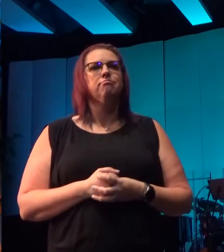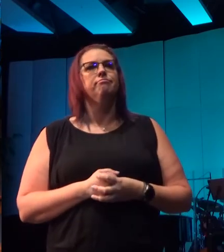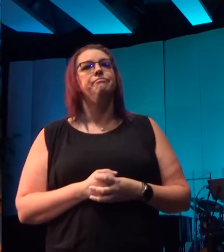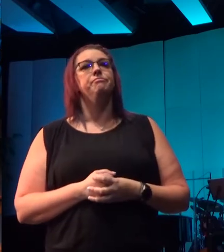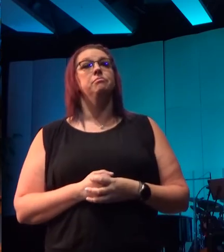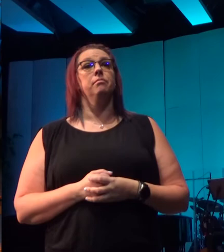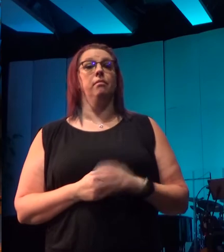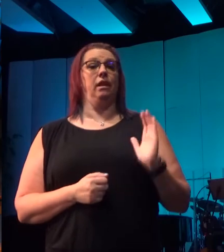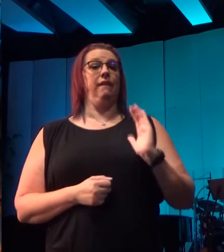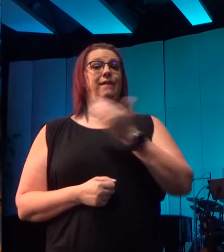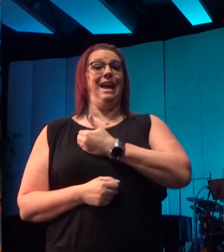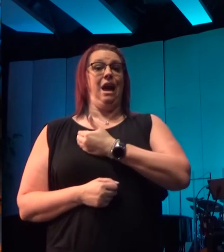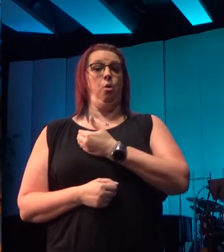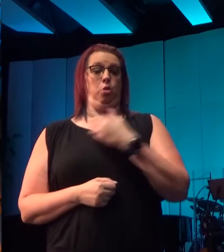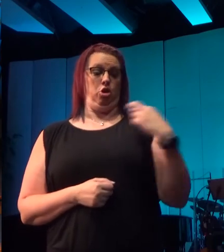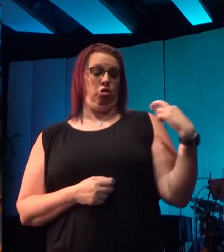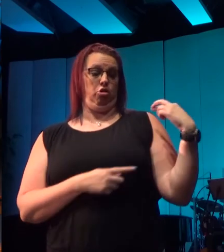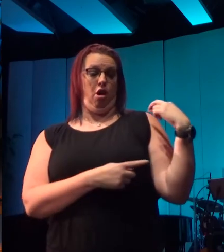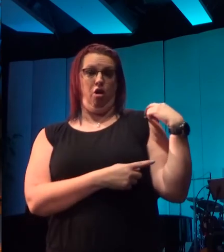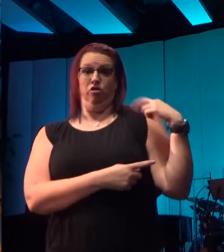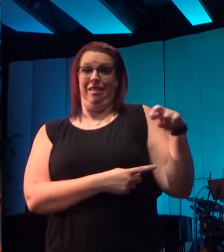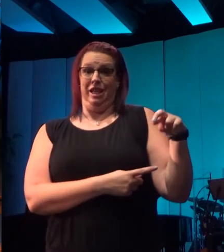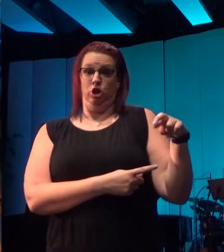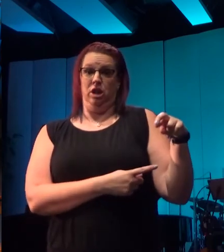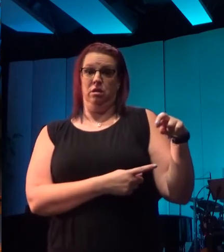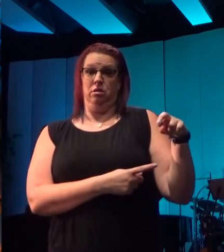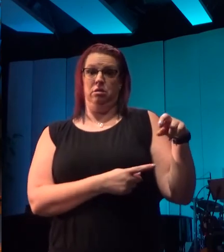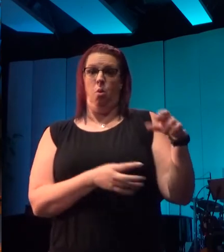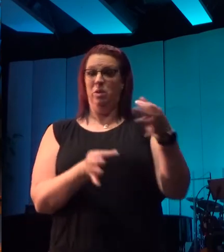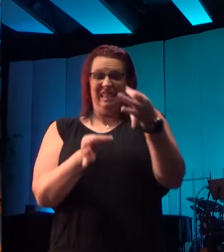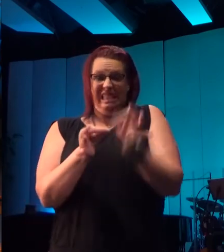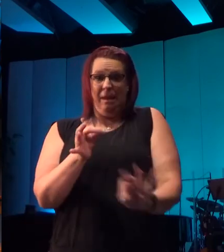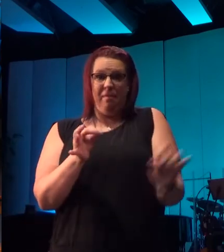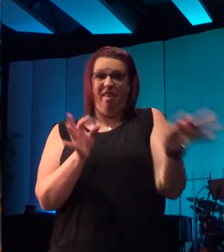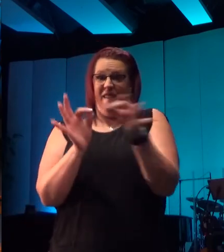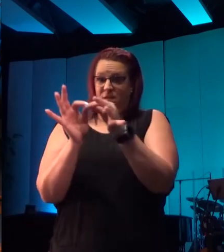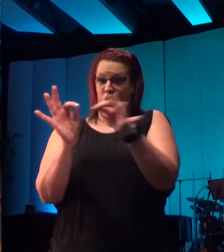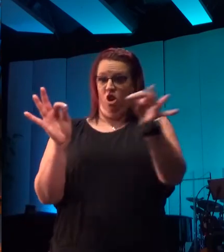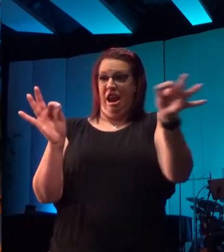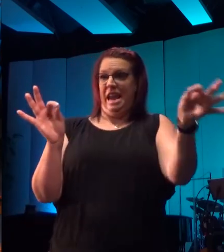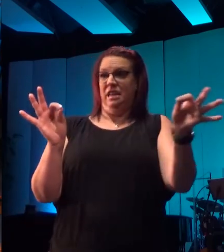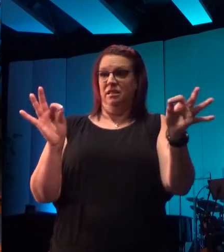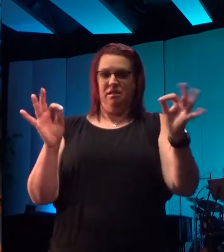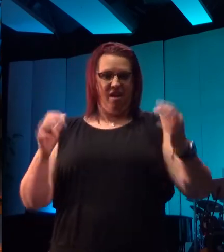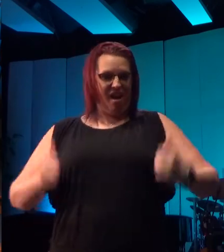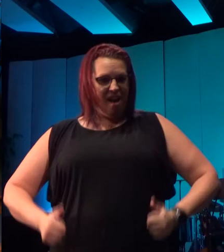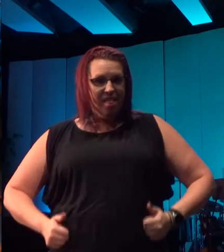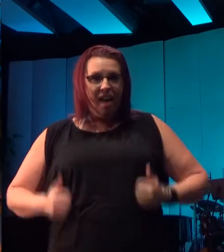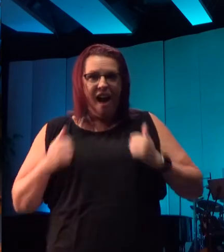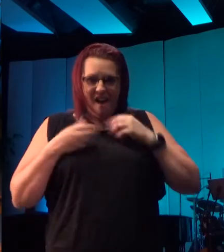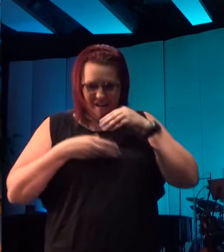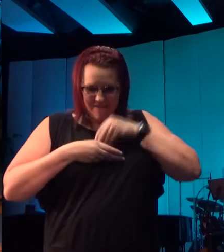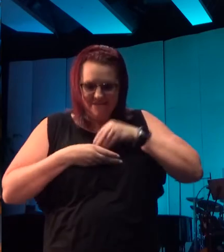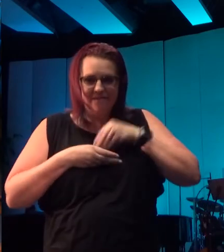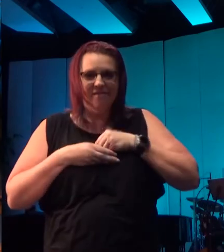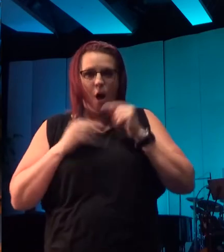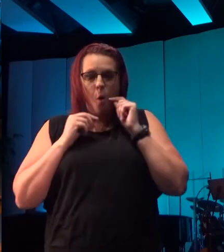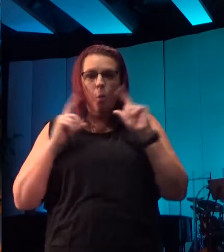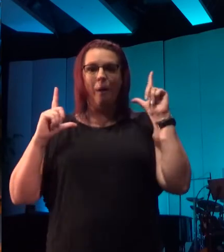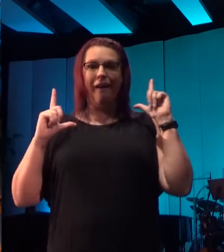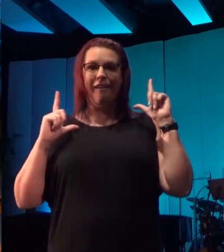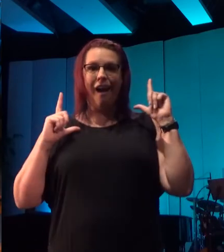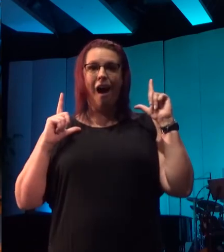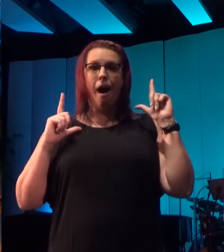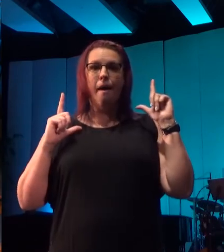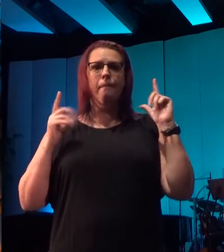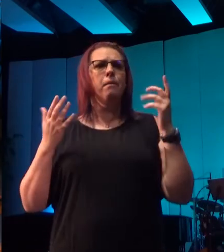If your religion was simply that phrase, alive in you, awake in you, you